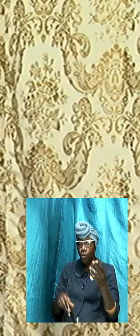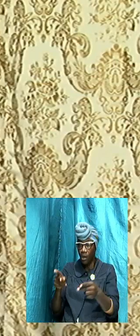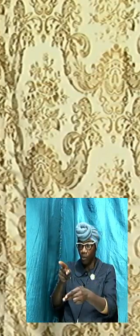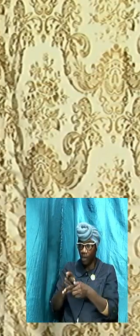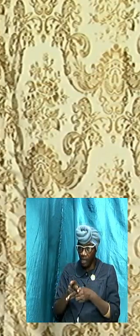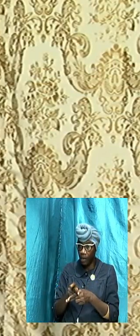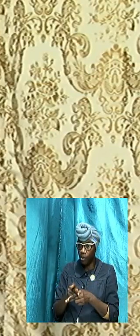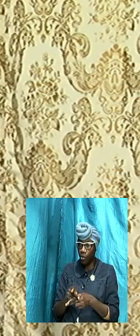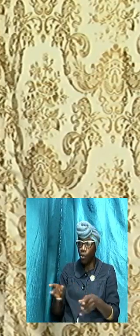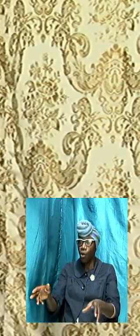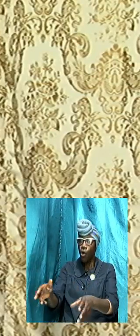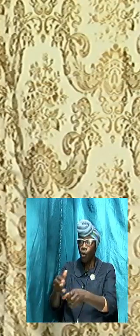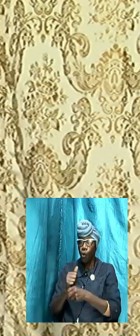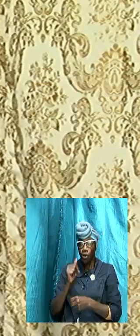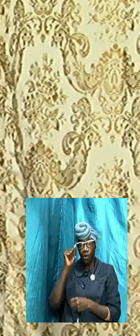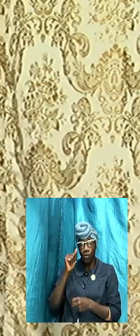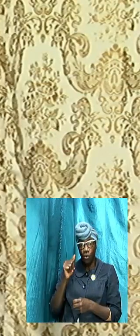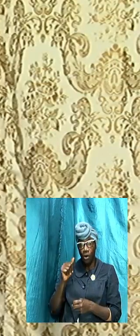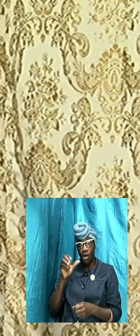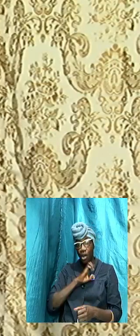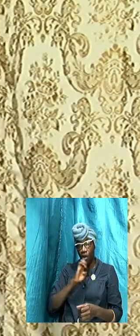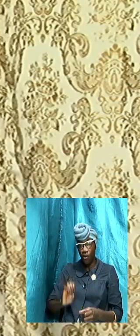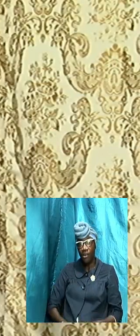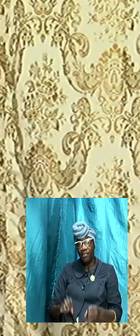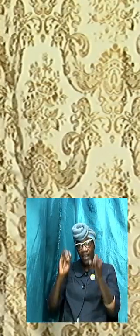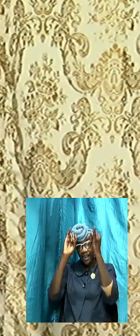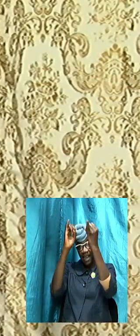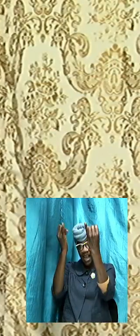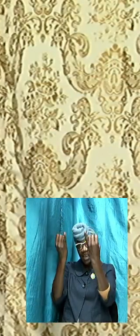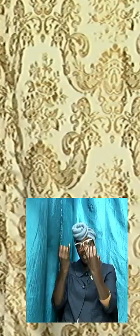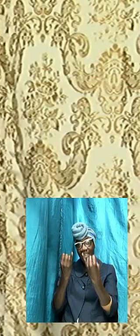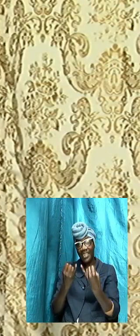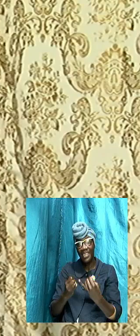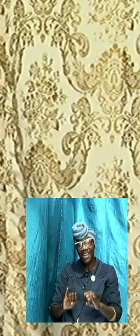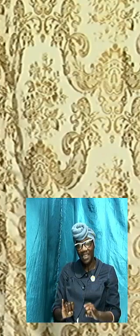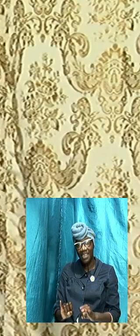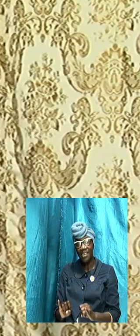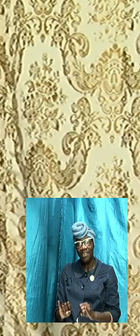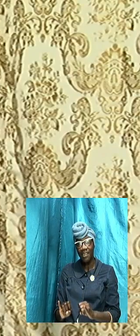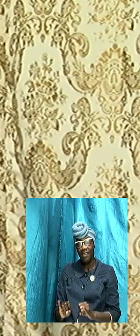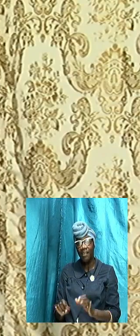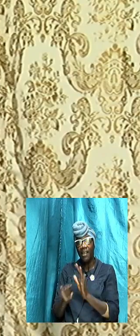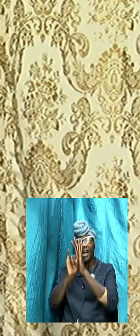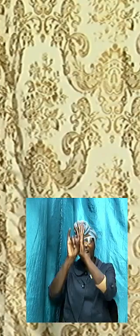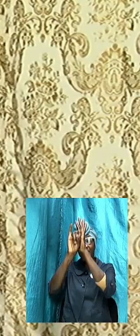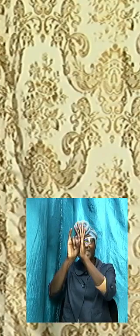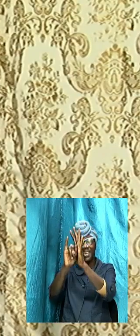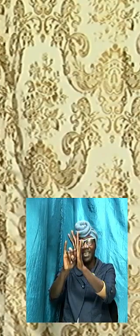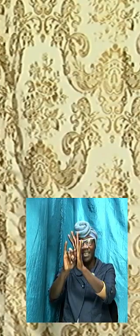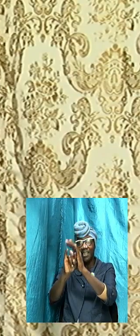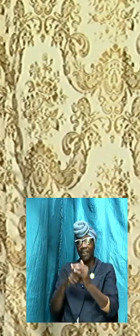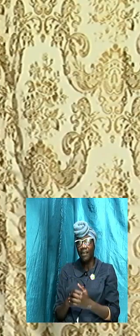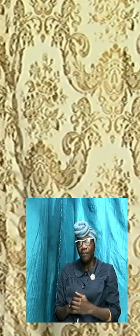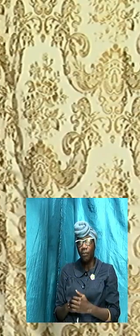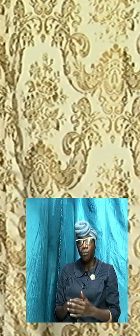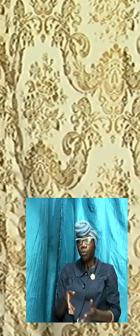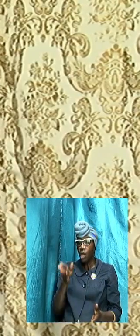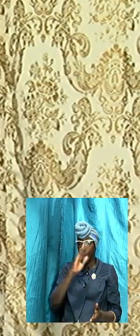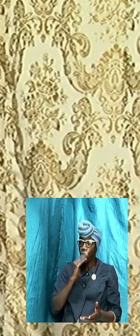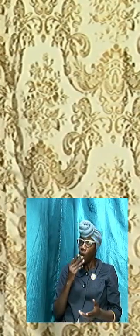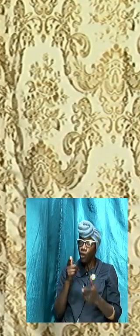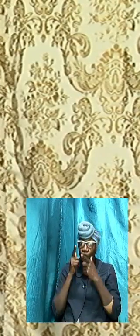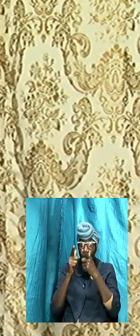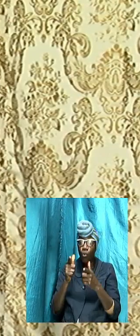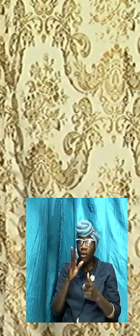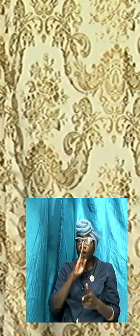on to your Christian identity. Remember that, look here, God's identity for you is to be, look like him, to be like him. Amen. Jesus